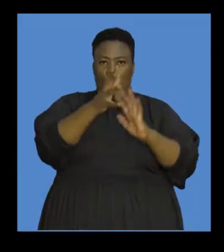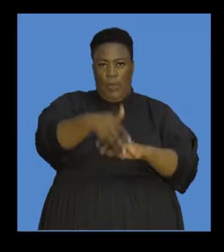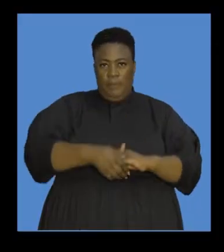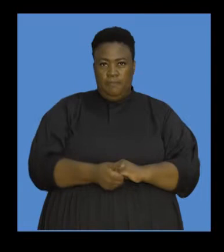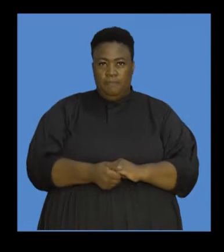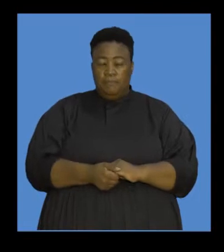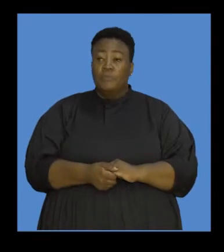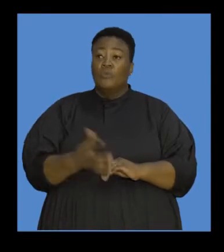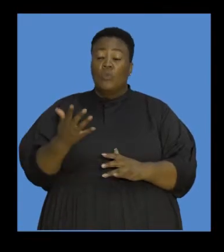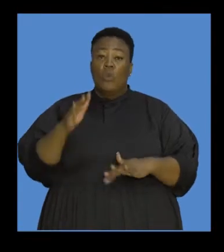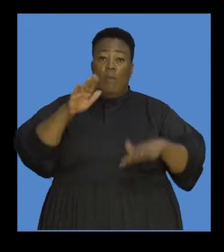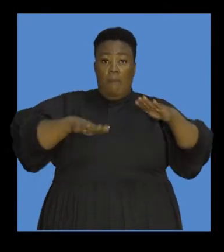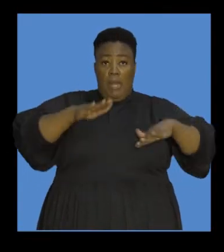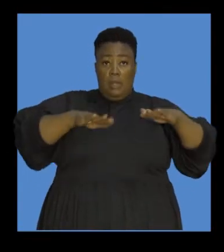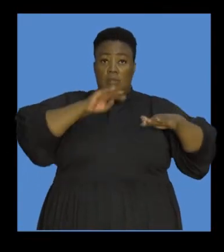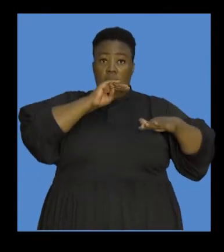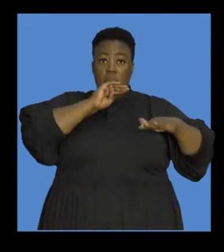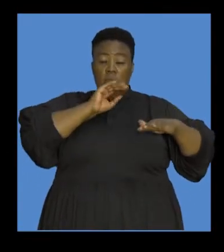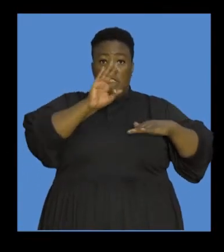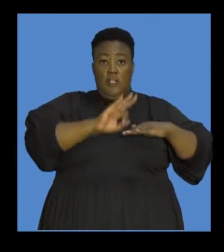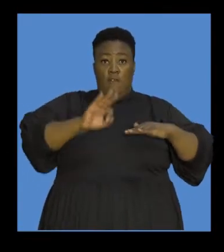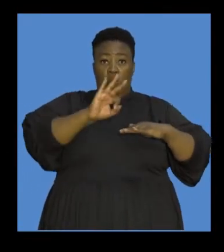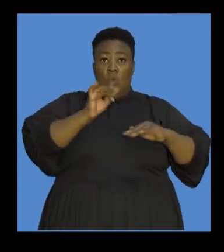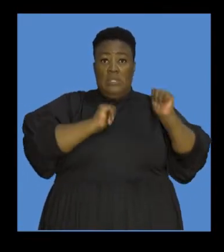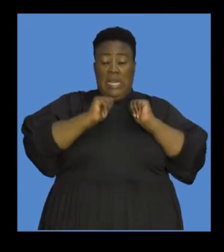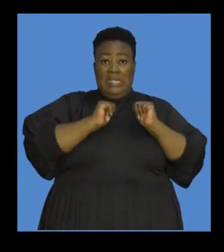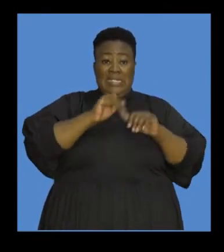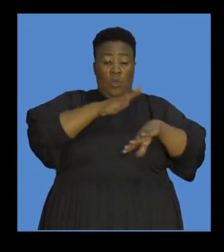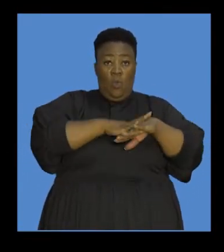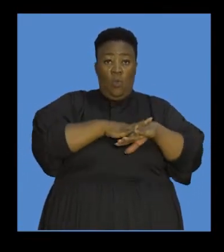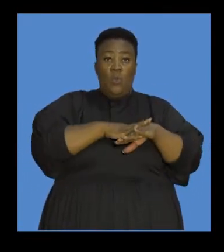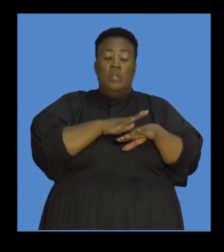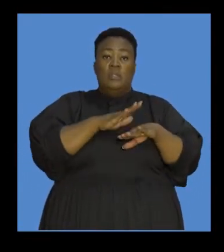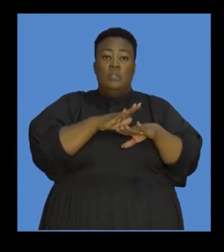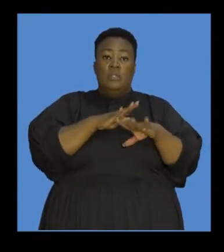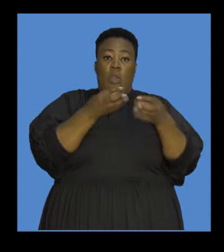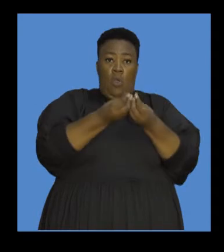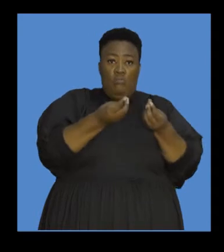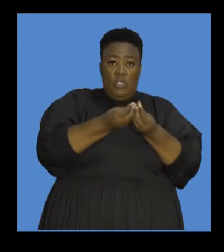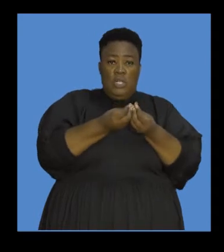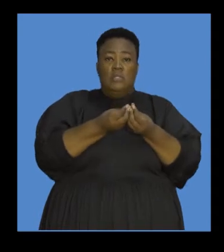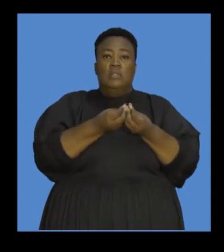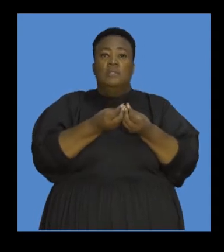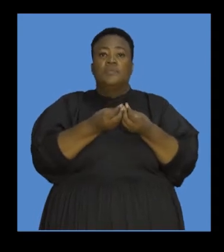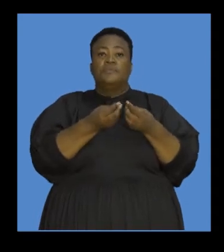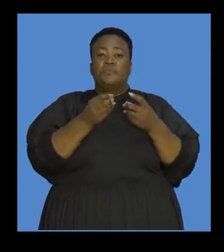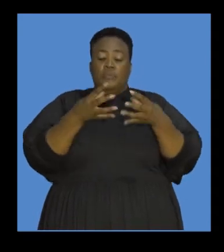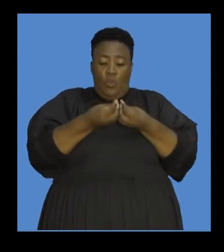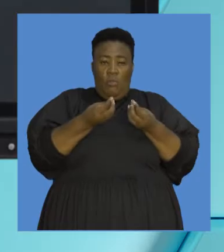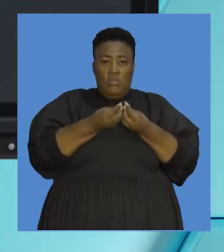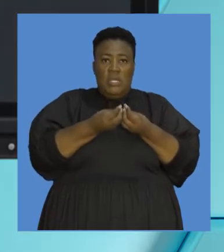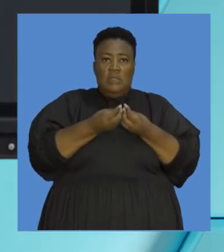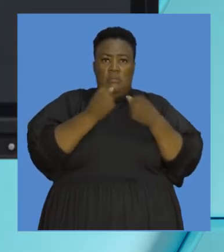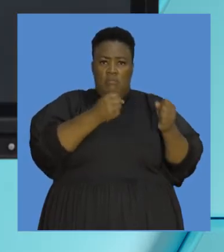So balanced means that the forces acting on the object cancel each other out. The object's stationary, or it's